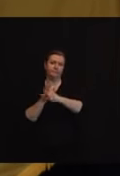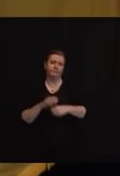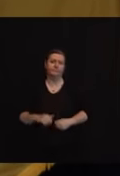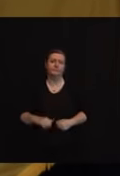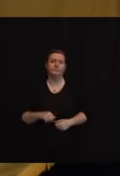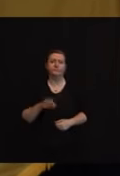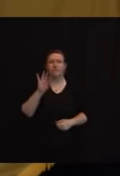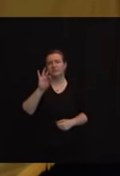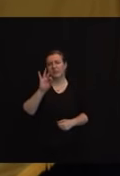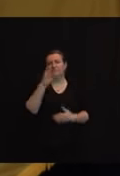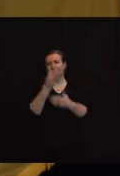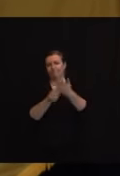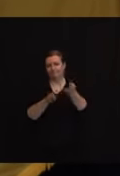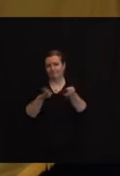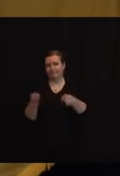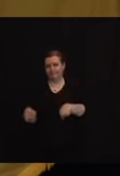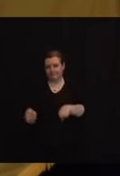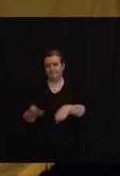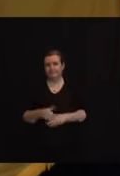patients from a census of